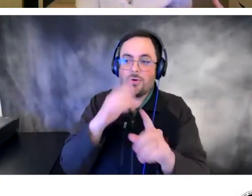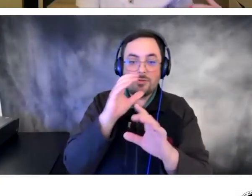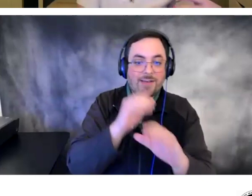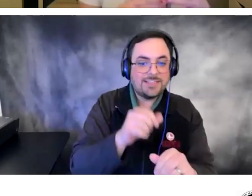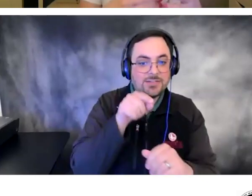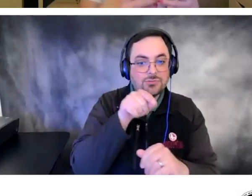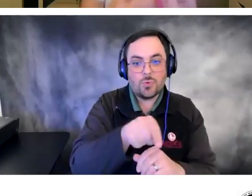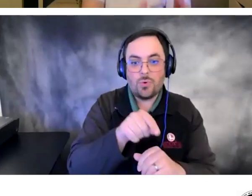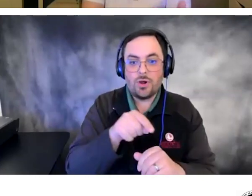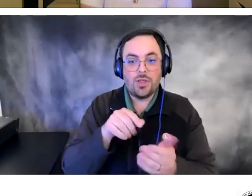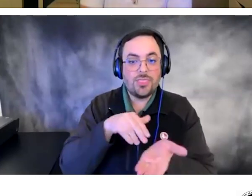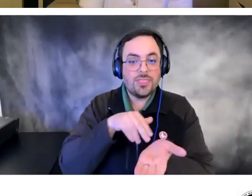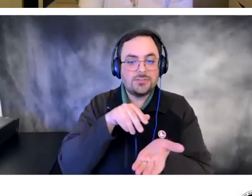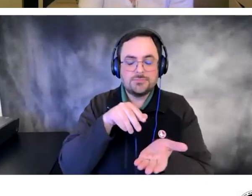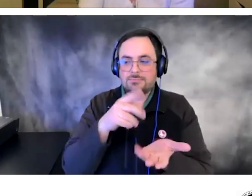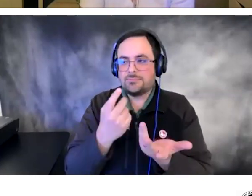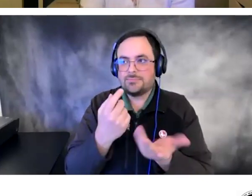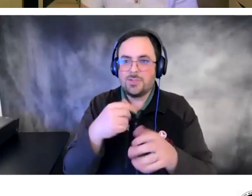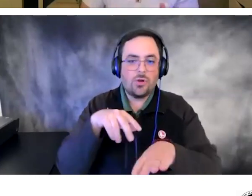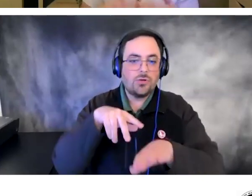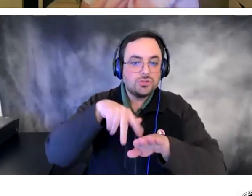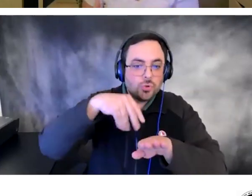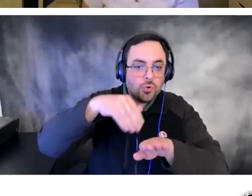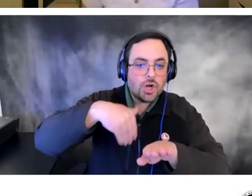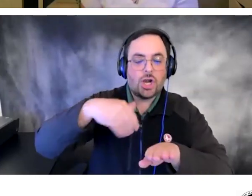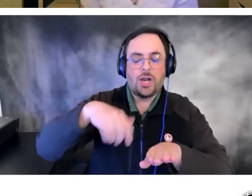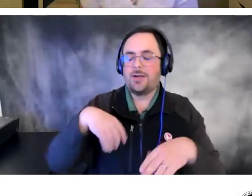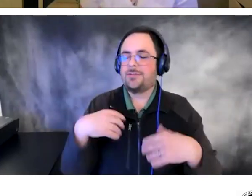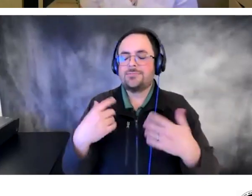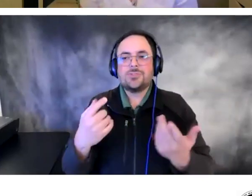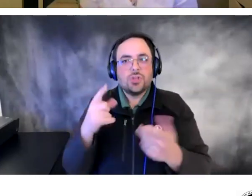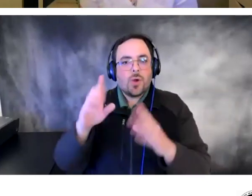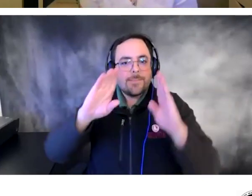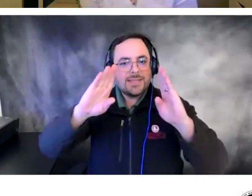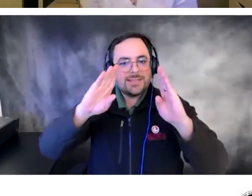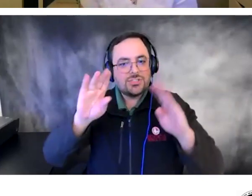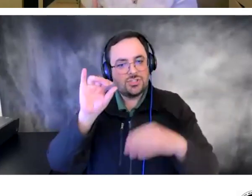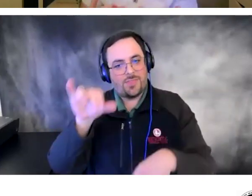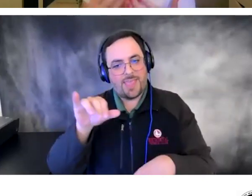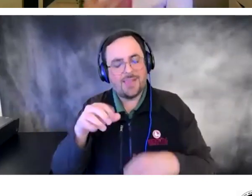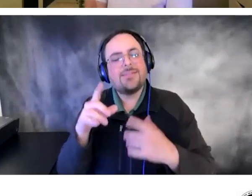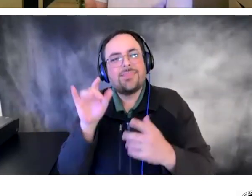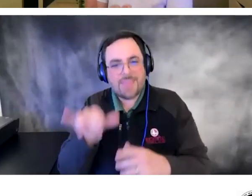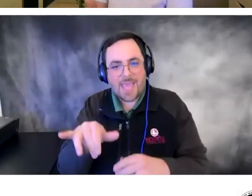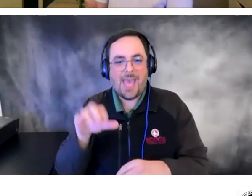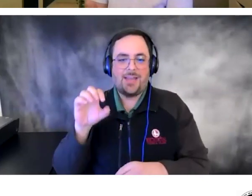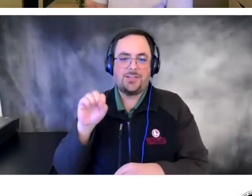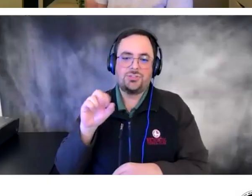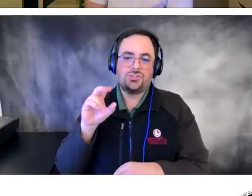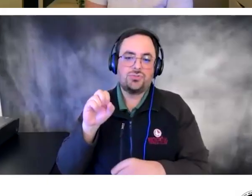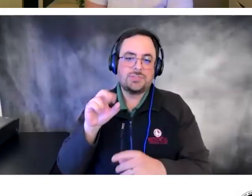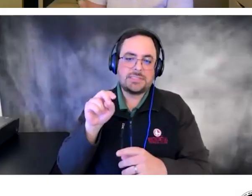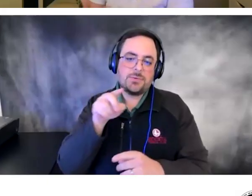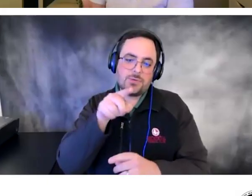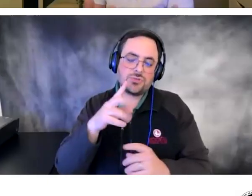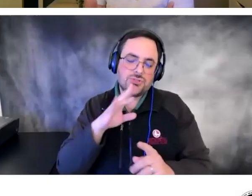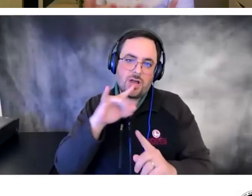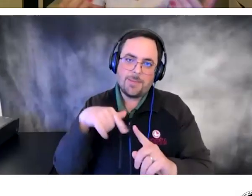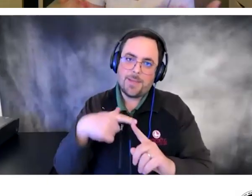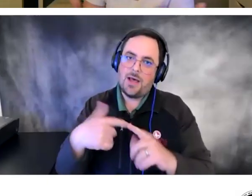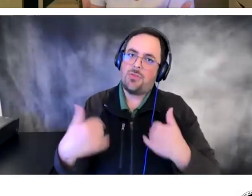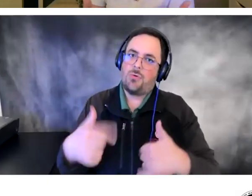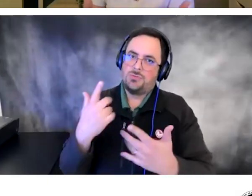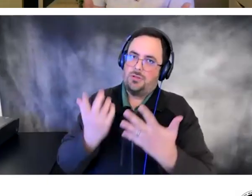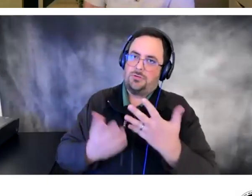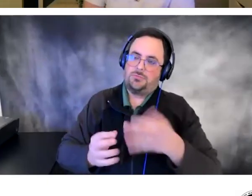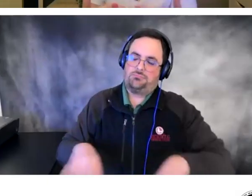gravitated to the scooter, or if they gravitated to that's a right. specific student. You're the one paying attention to that. And that, as Susan was talking about today, those are